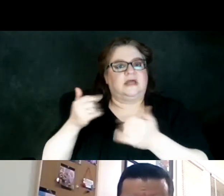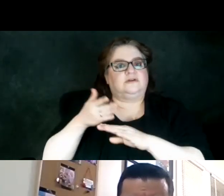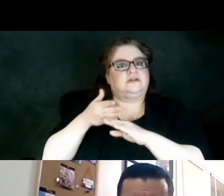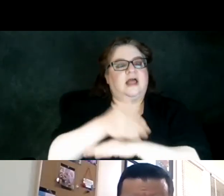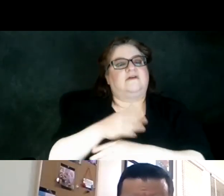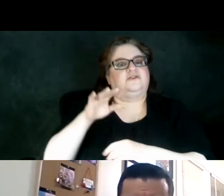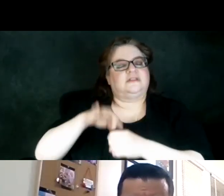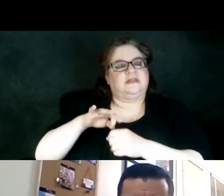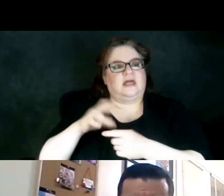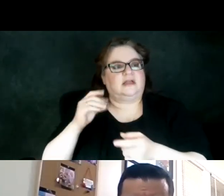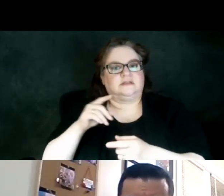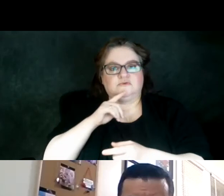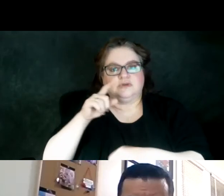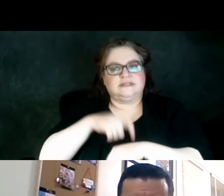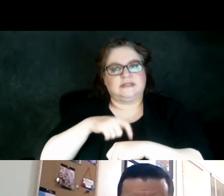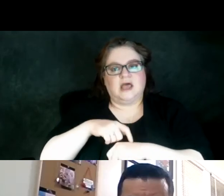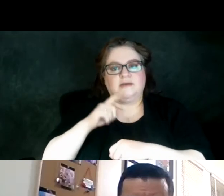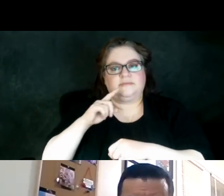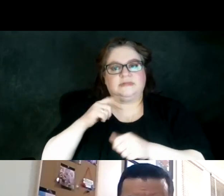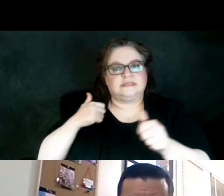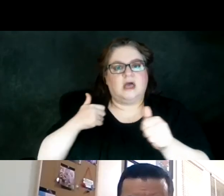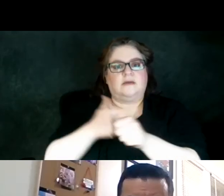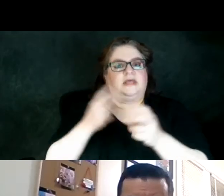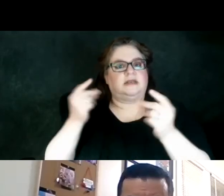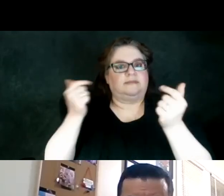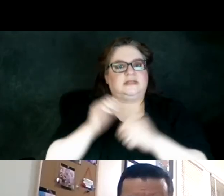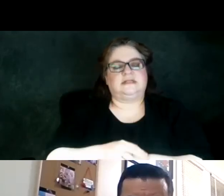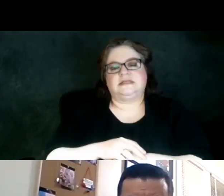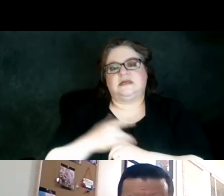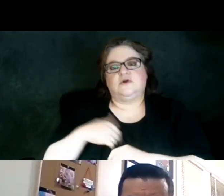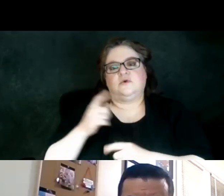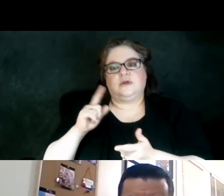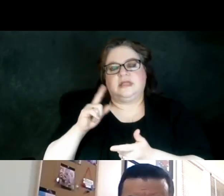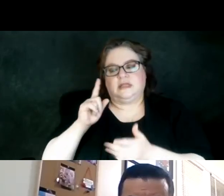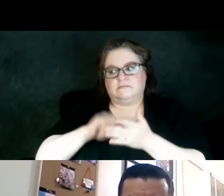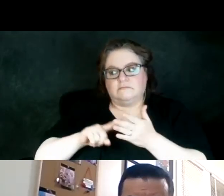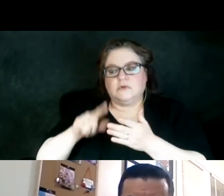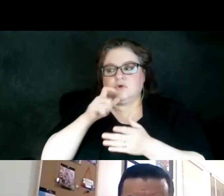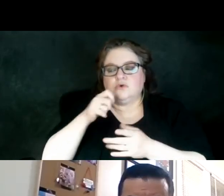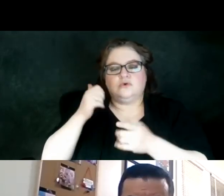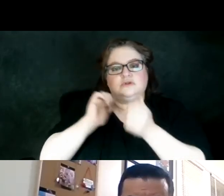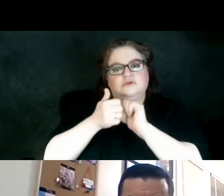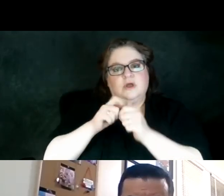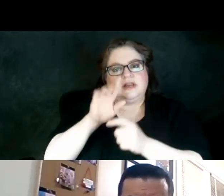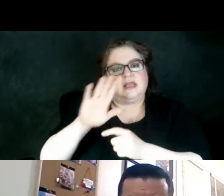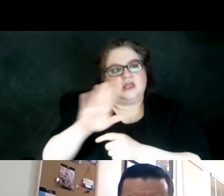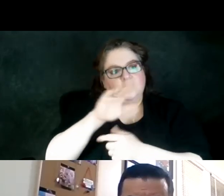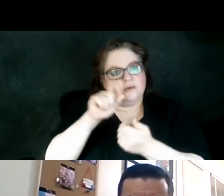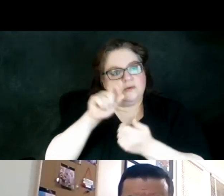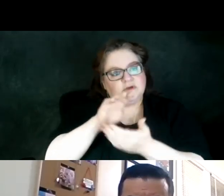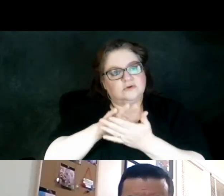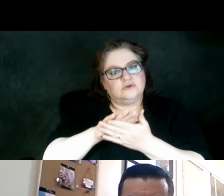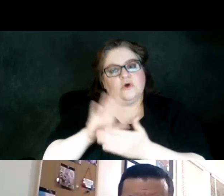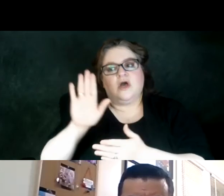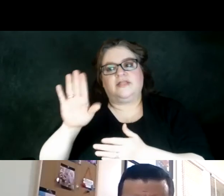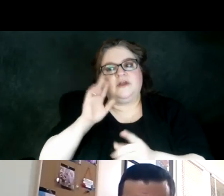real time. It's updated immediately. That way you can find out who is running at your particular school. And as far as what their